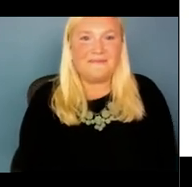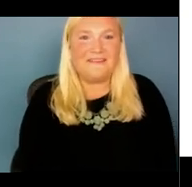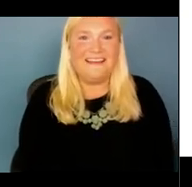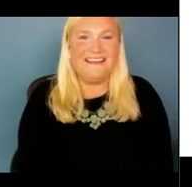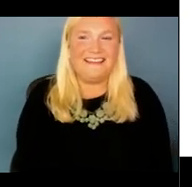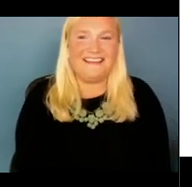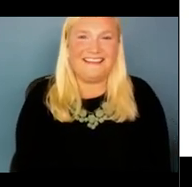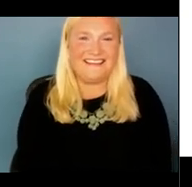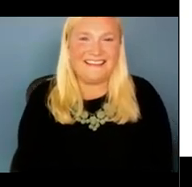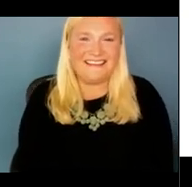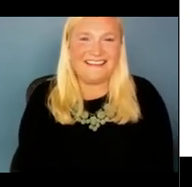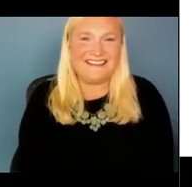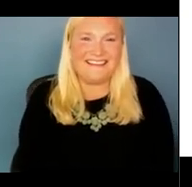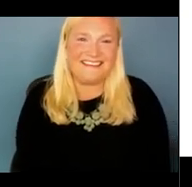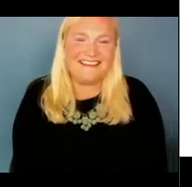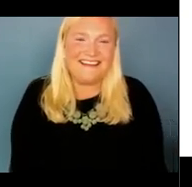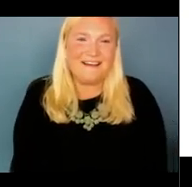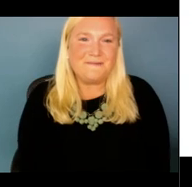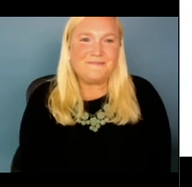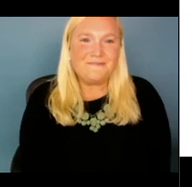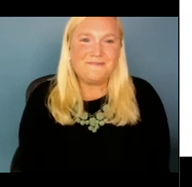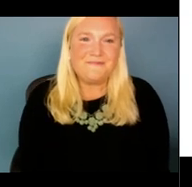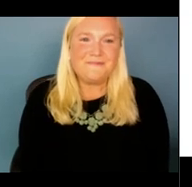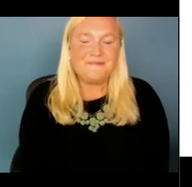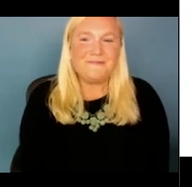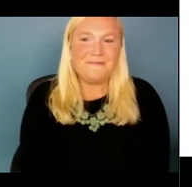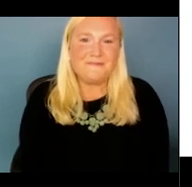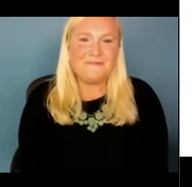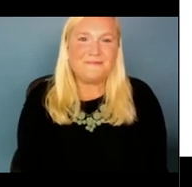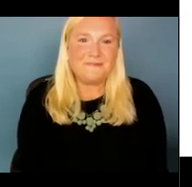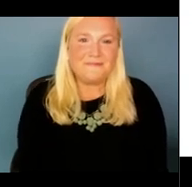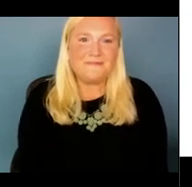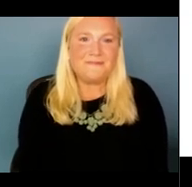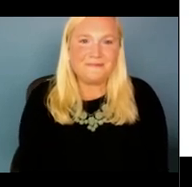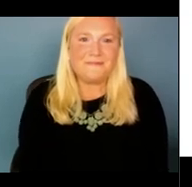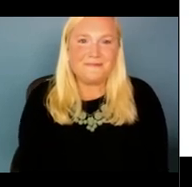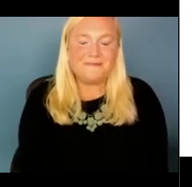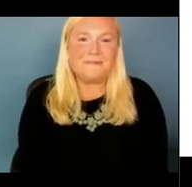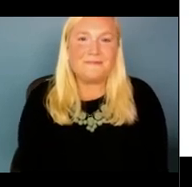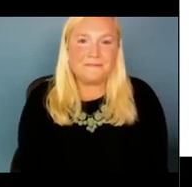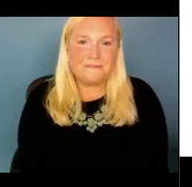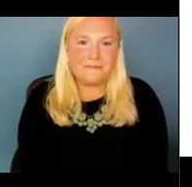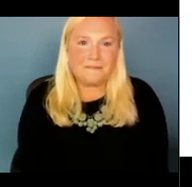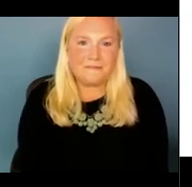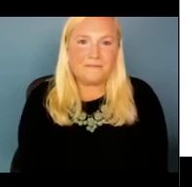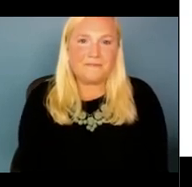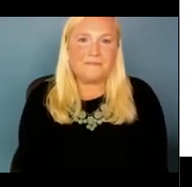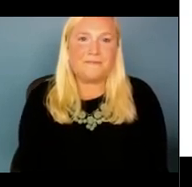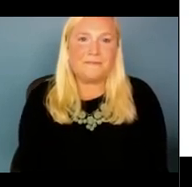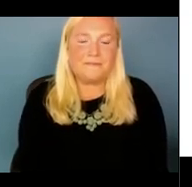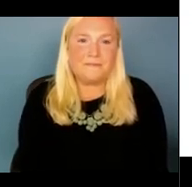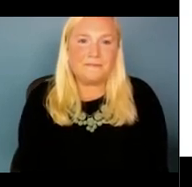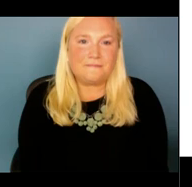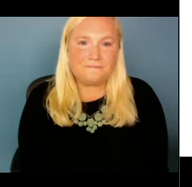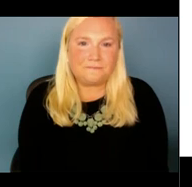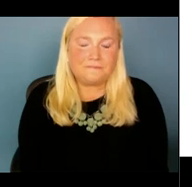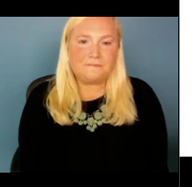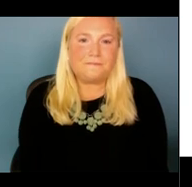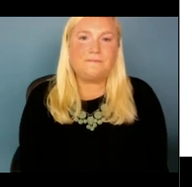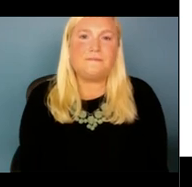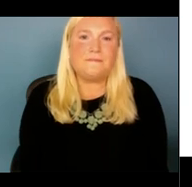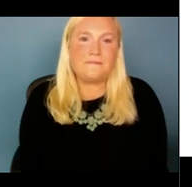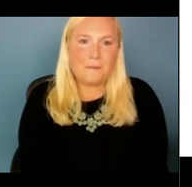stutter. It's okay to say, right? But for a long time, people were really taught, shouldn't say it, shouldn't talk about it. That's why we talk about disfluency or